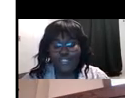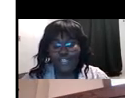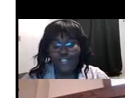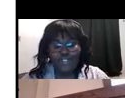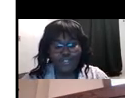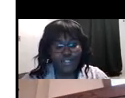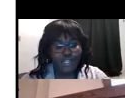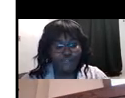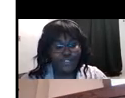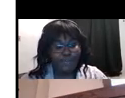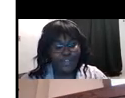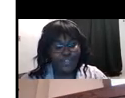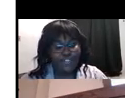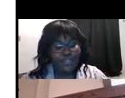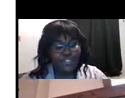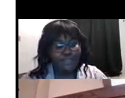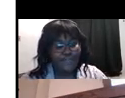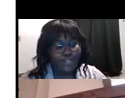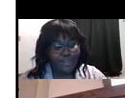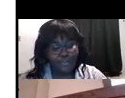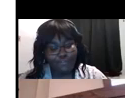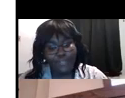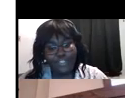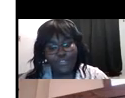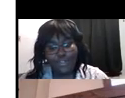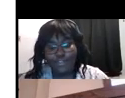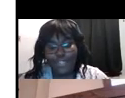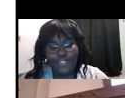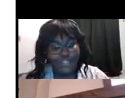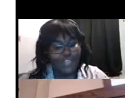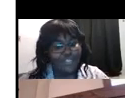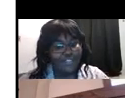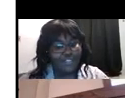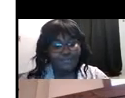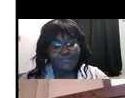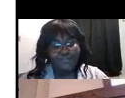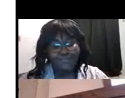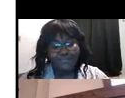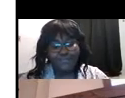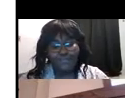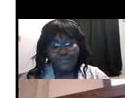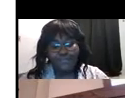is in attendance. And of course, our panelists, please feel free to drop your information as well if you'd like to be contacted.